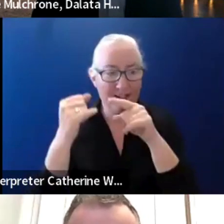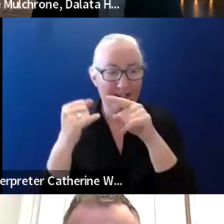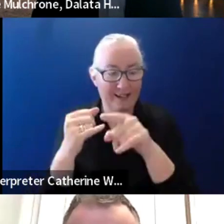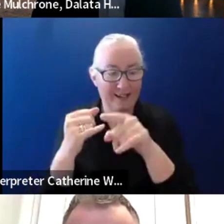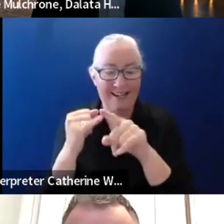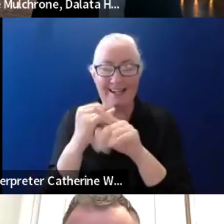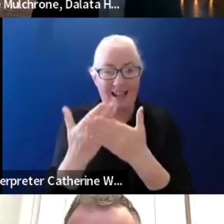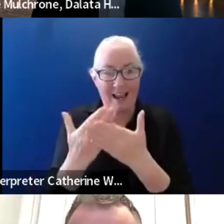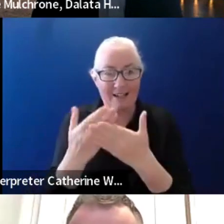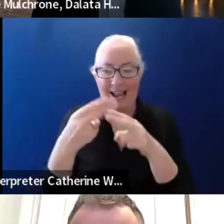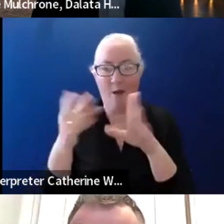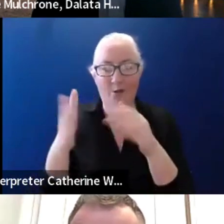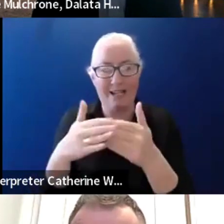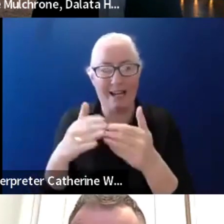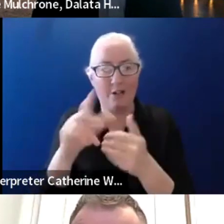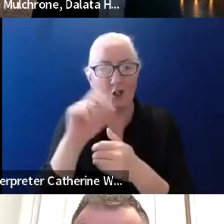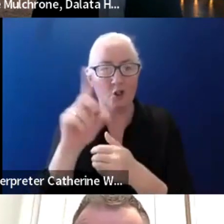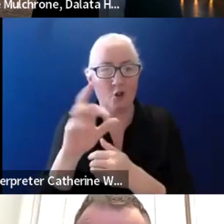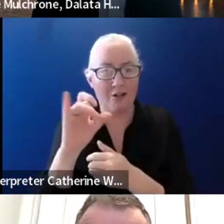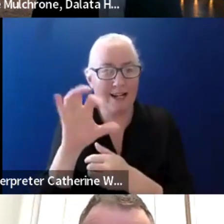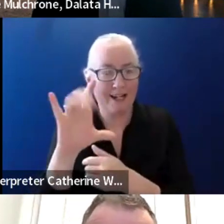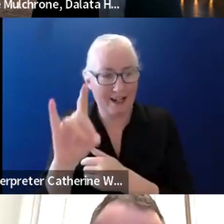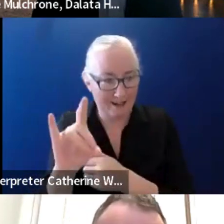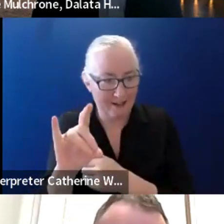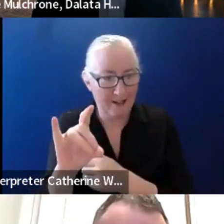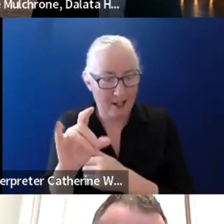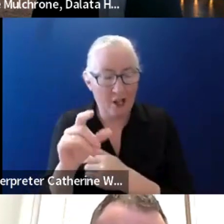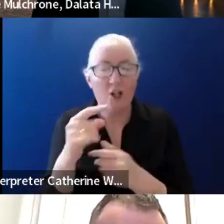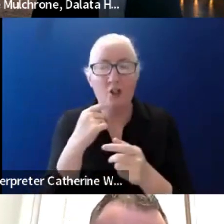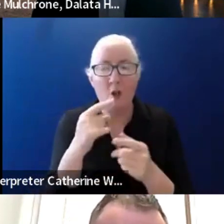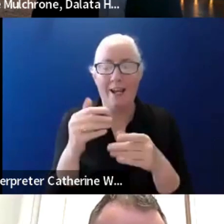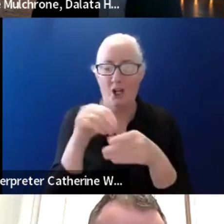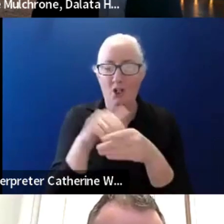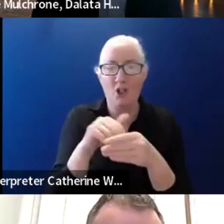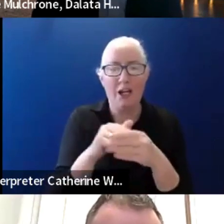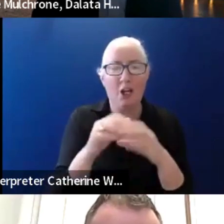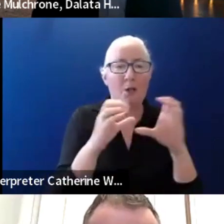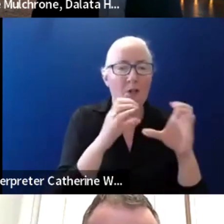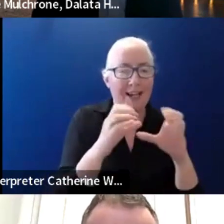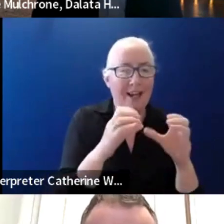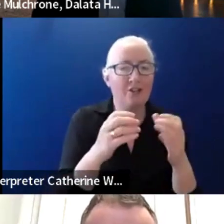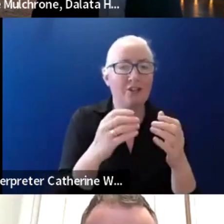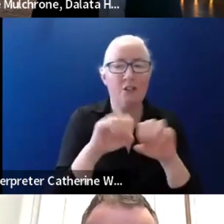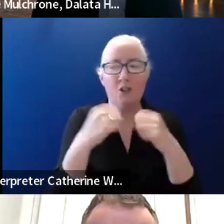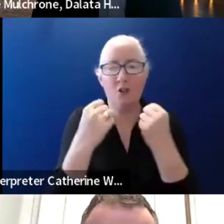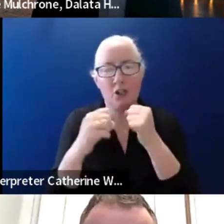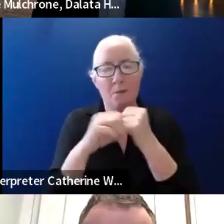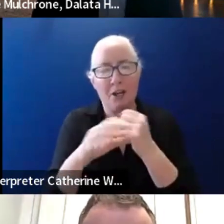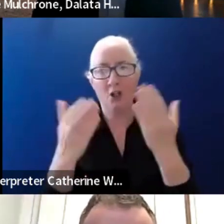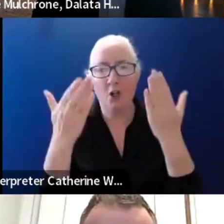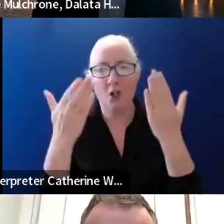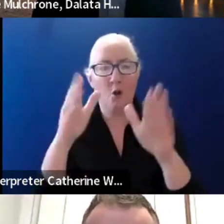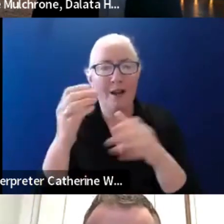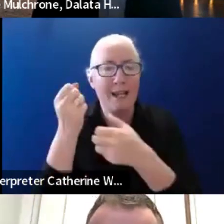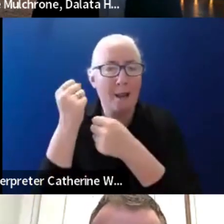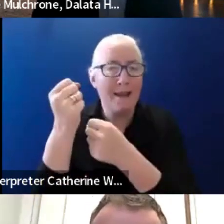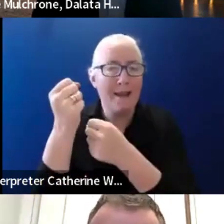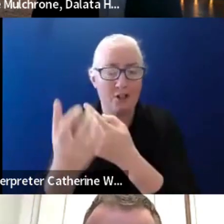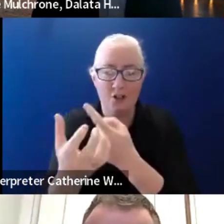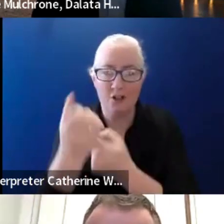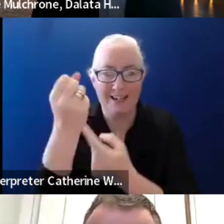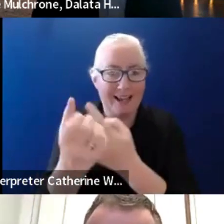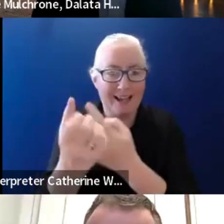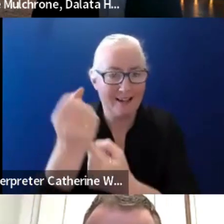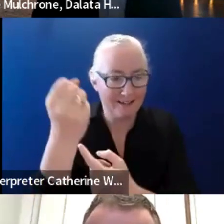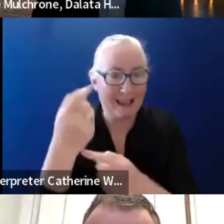Zurich. We will leverage internal communication, newsletters and social media to highlight the campaign's success on upcoming